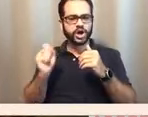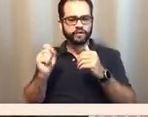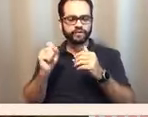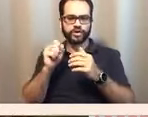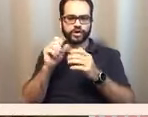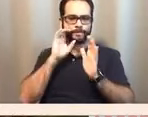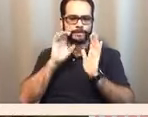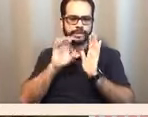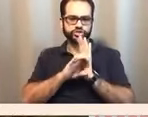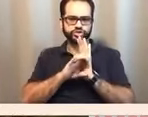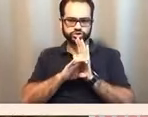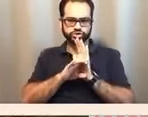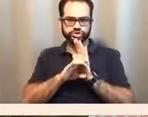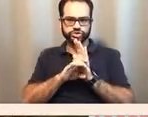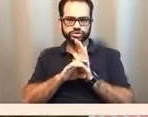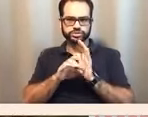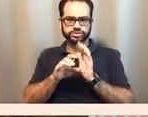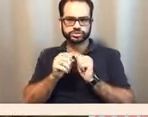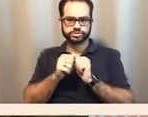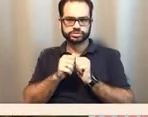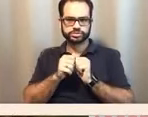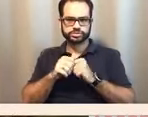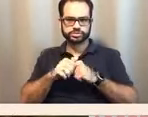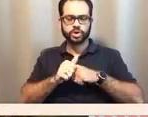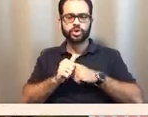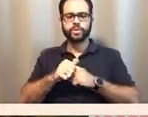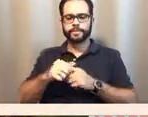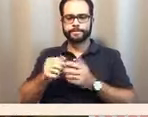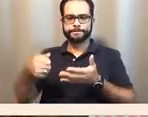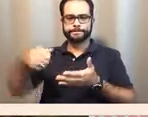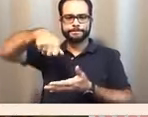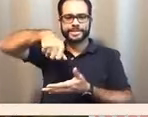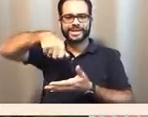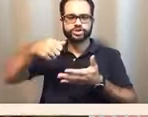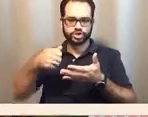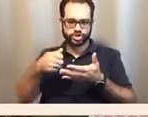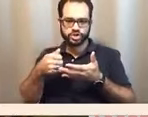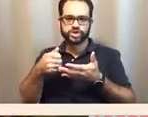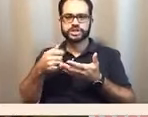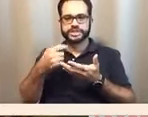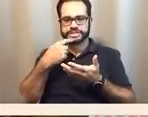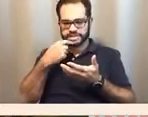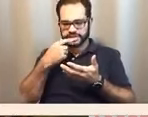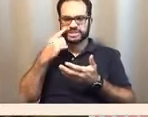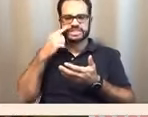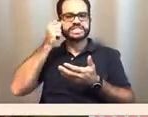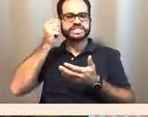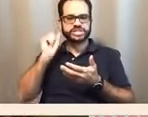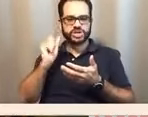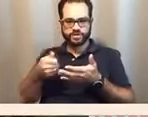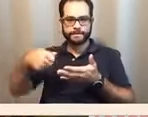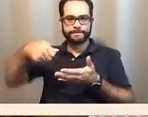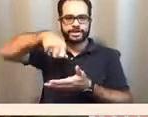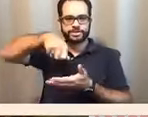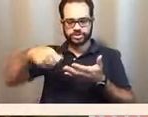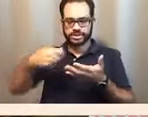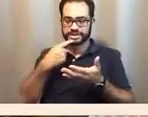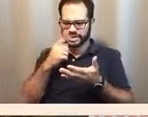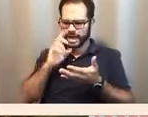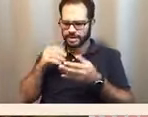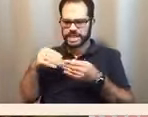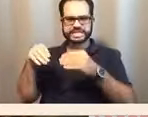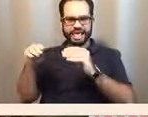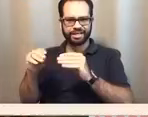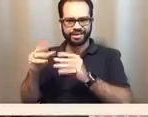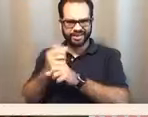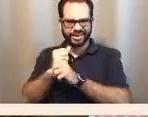those pictures they say, hey, I'm gonna pawn this thing. I'll send it back. Where's the receipt? I'm gonna get the money off of this. This is a couple of grand. No,